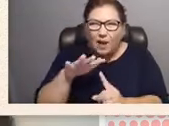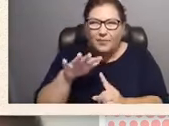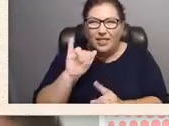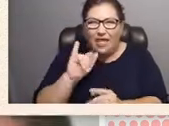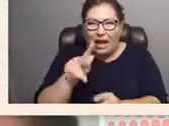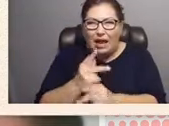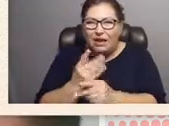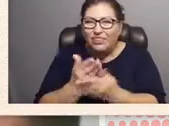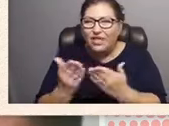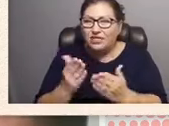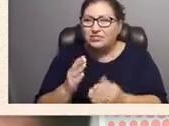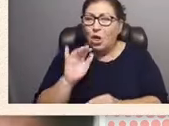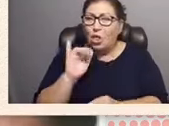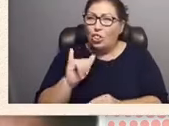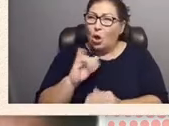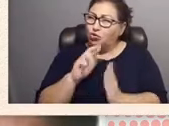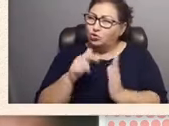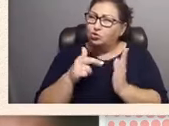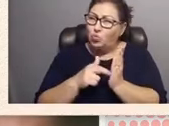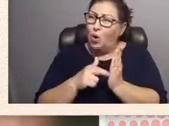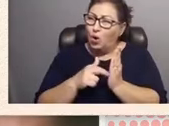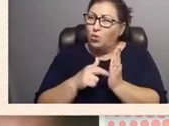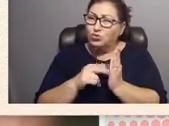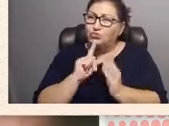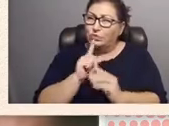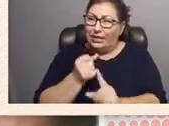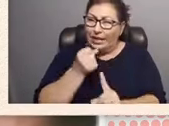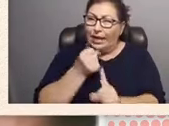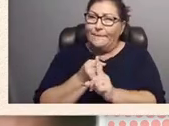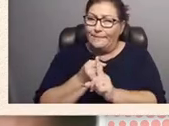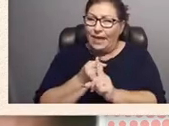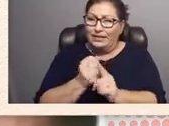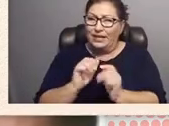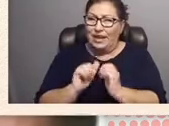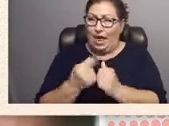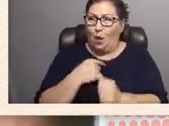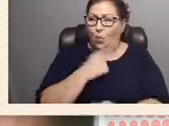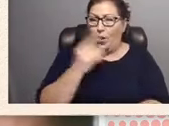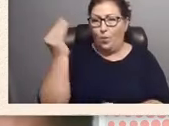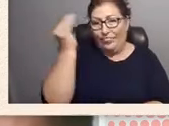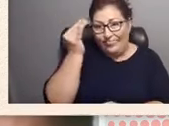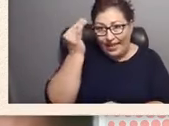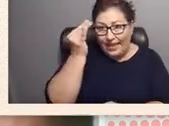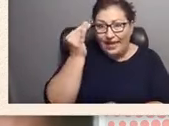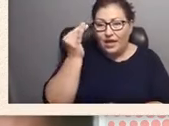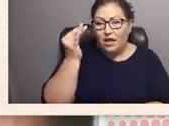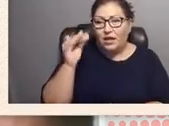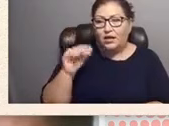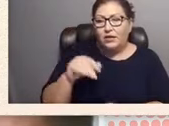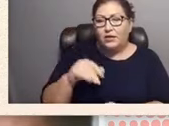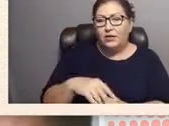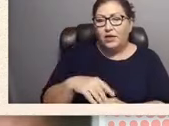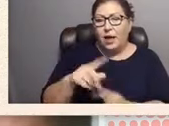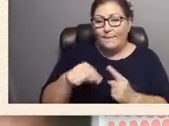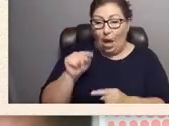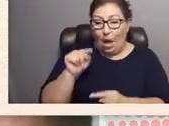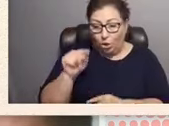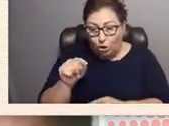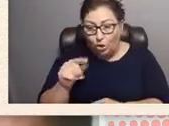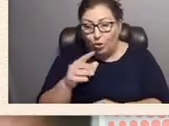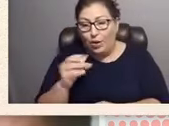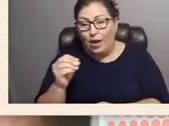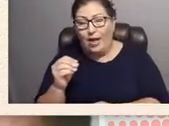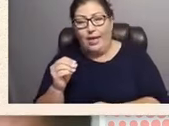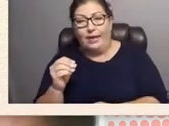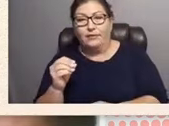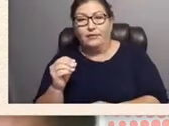roles played a huge impact of how we were thinking of others were thinking about you, and for